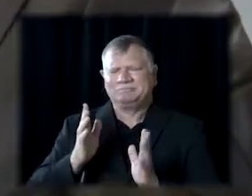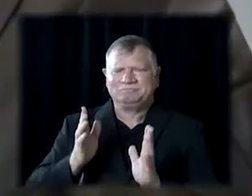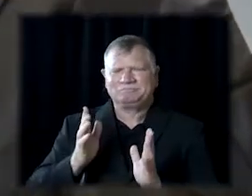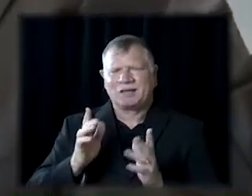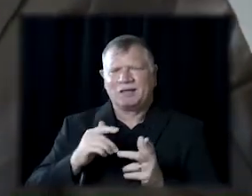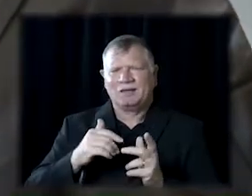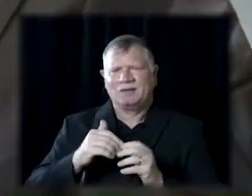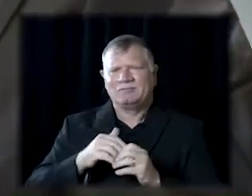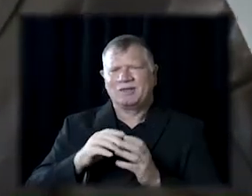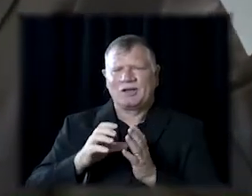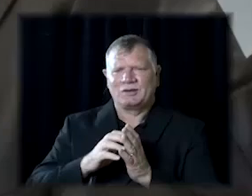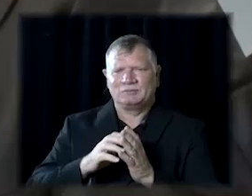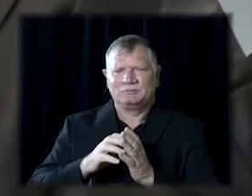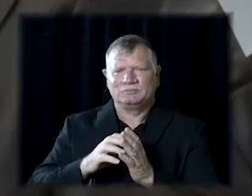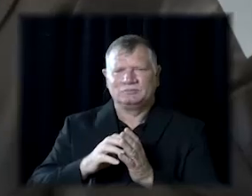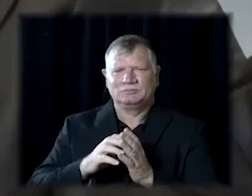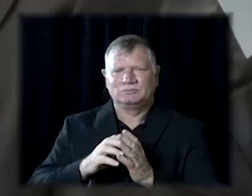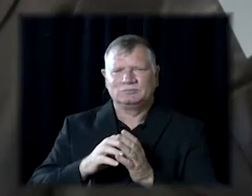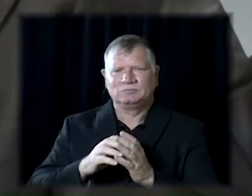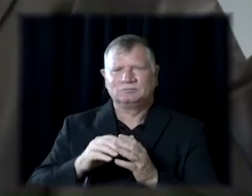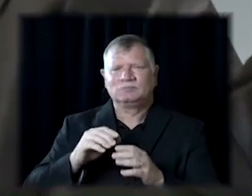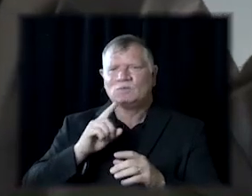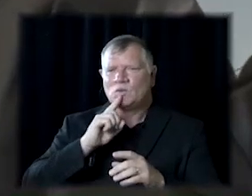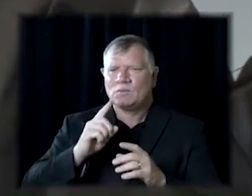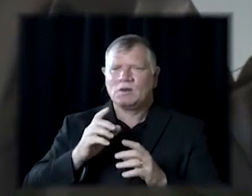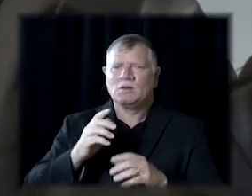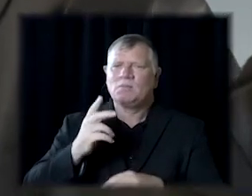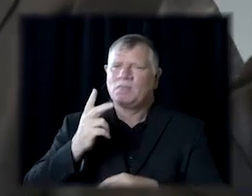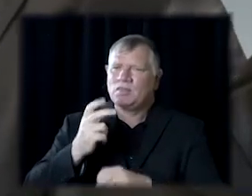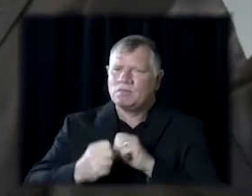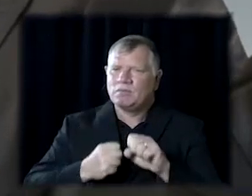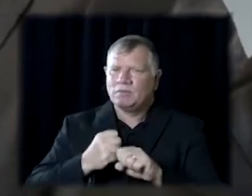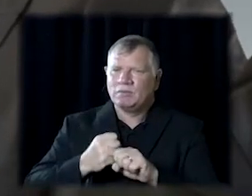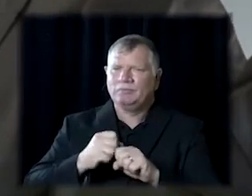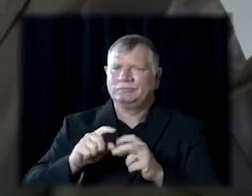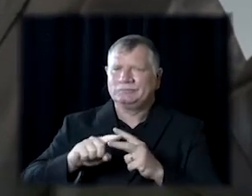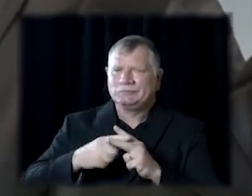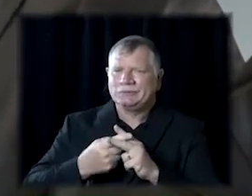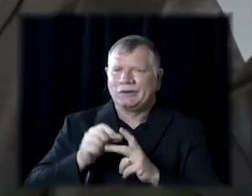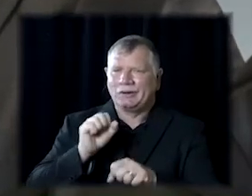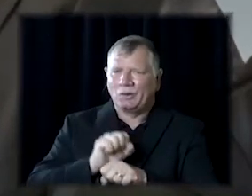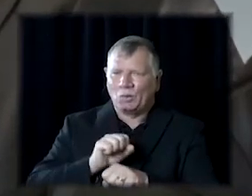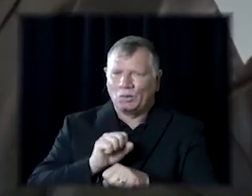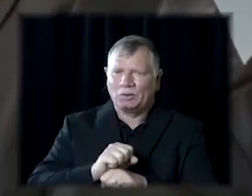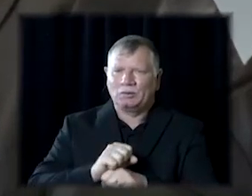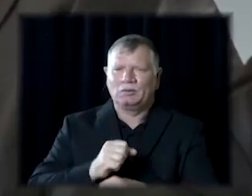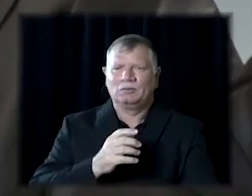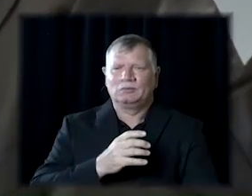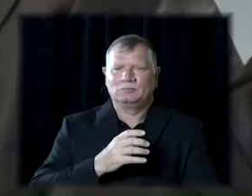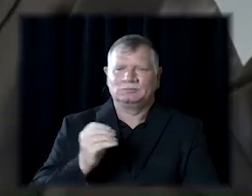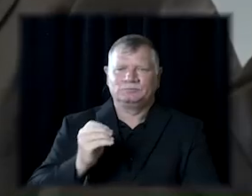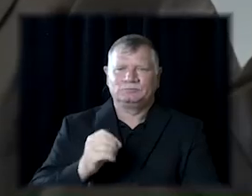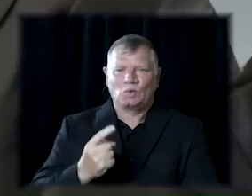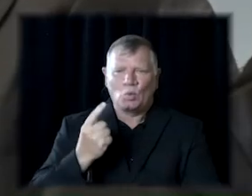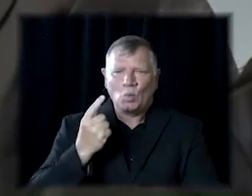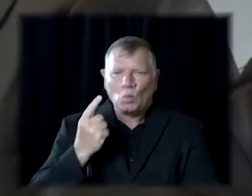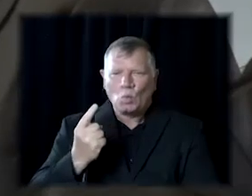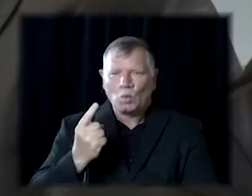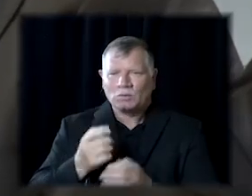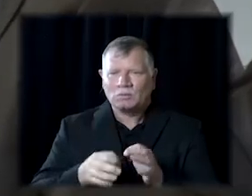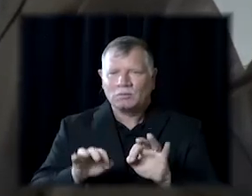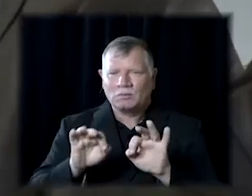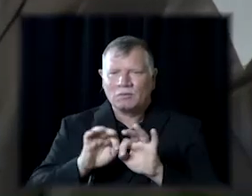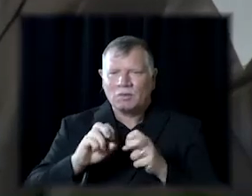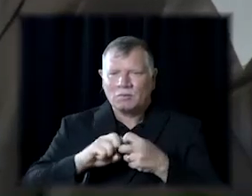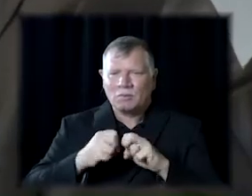let me put it in context. It's been almost 3 years since we started work. One of the critical